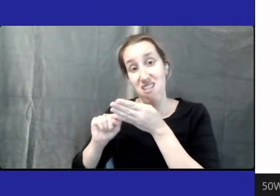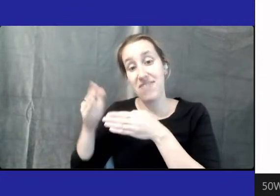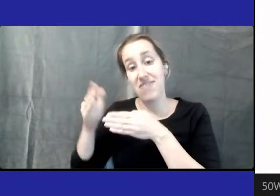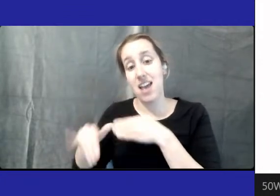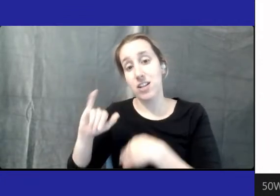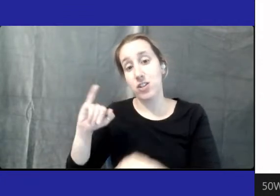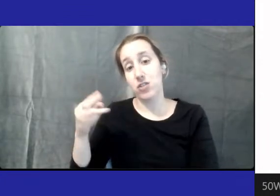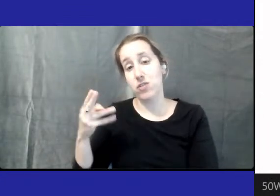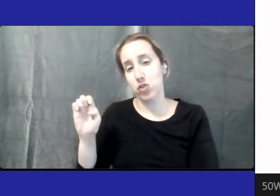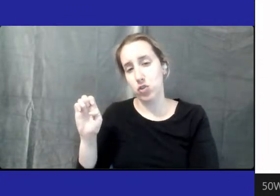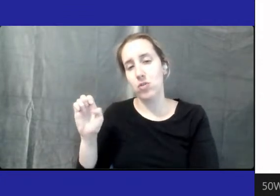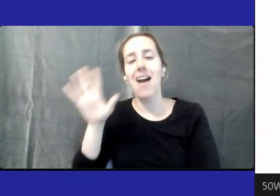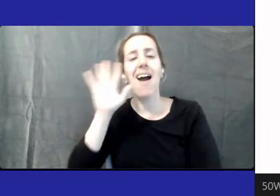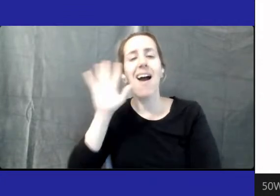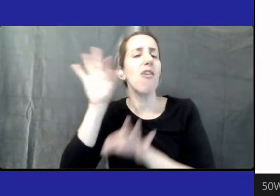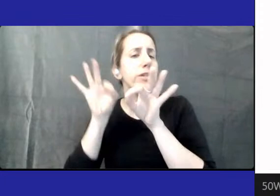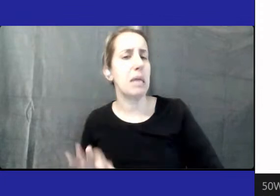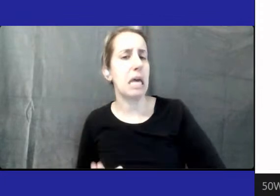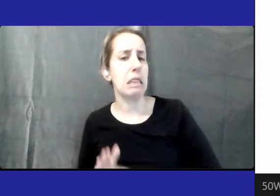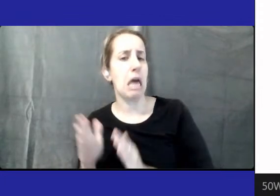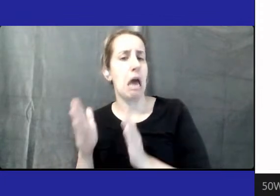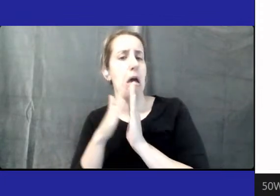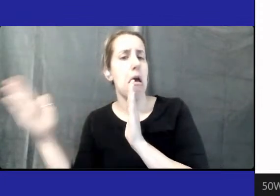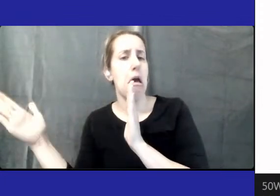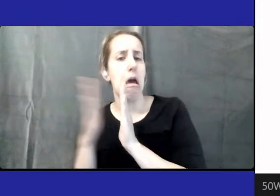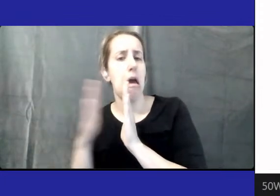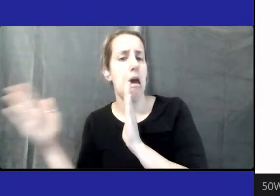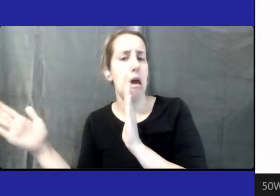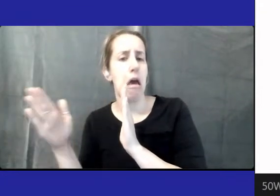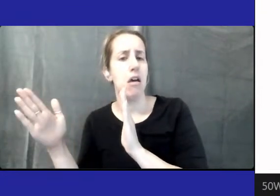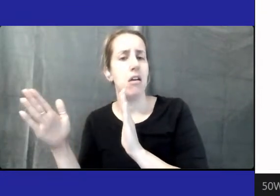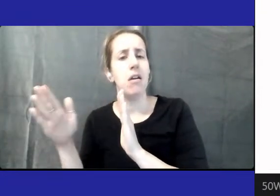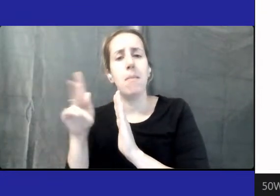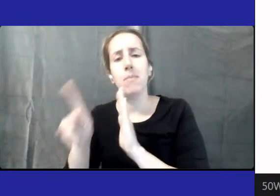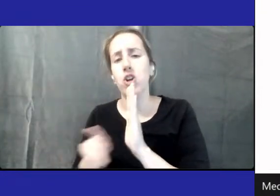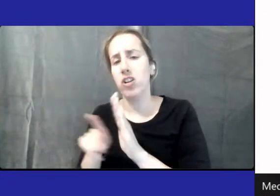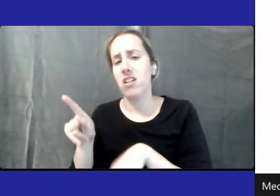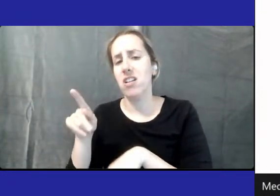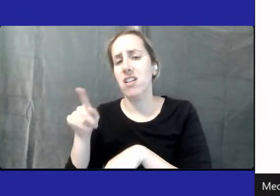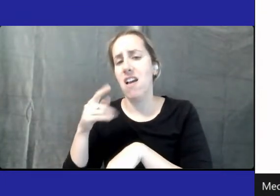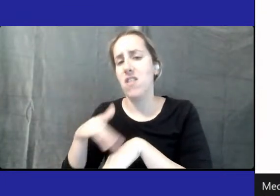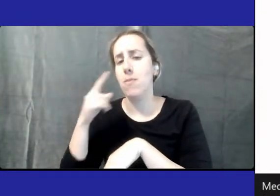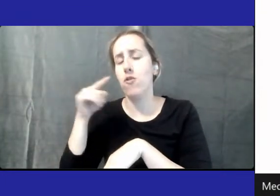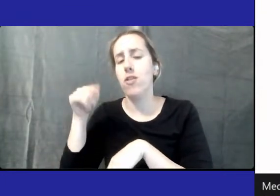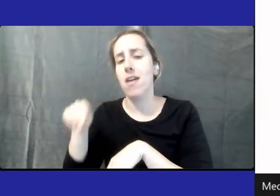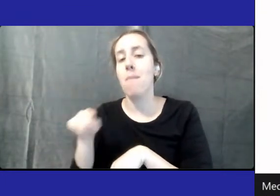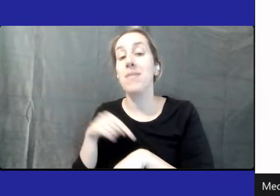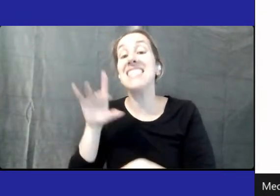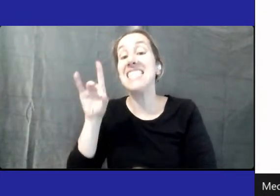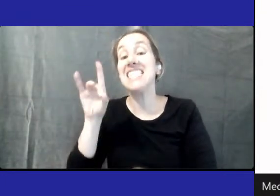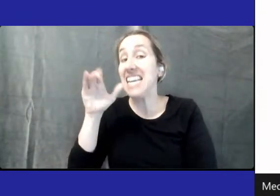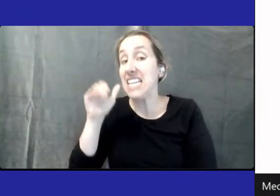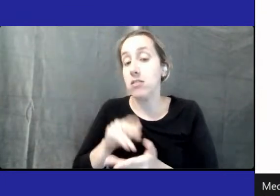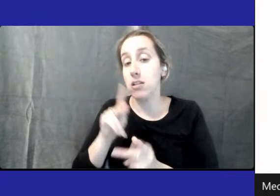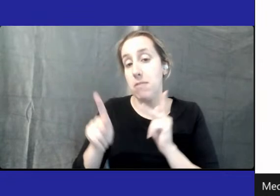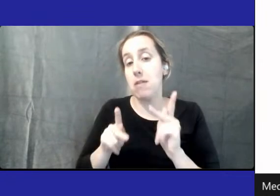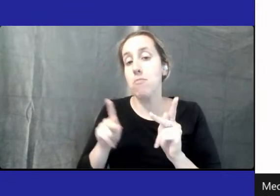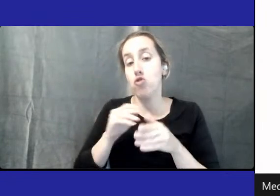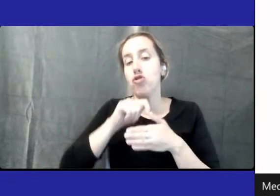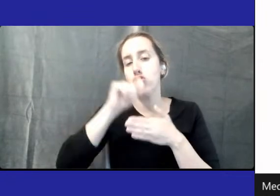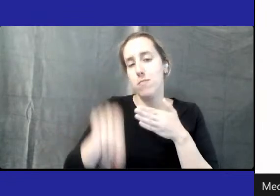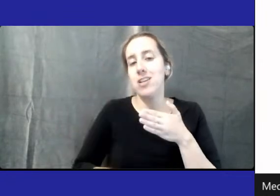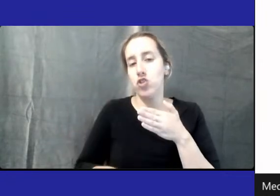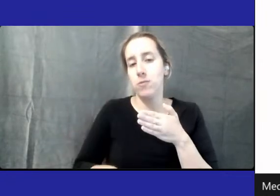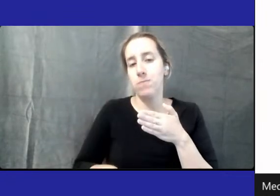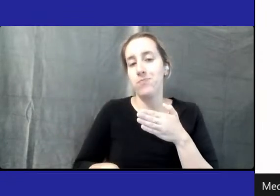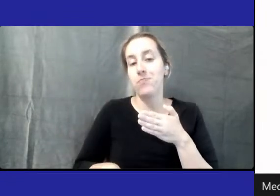about the window period that's available to them, but that's 8,000. There remains around 7,000 individuals who